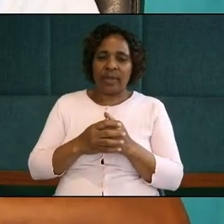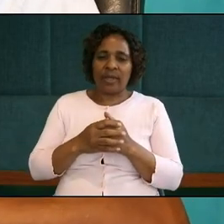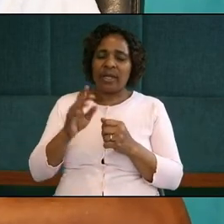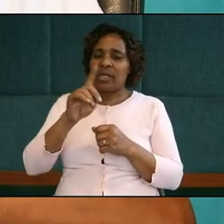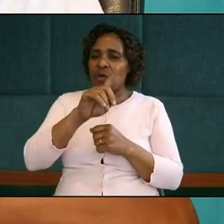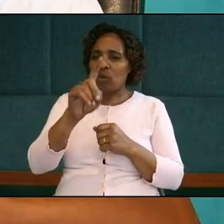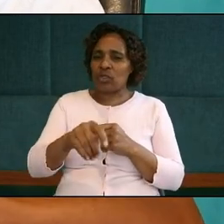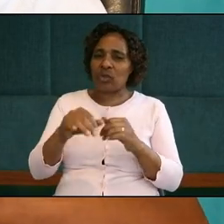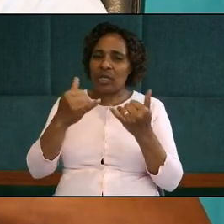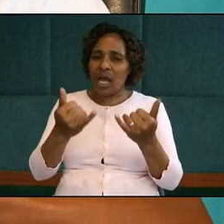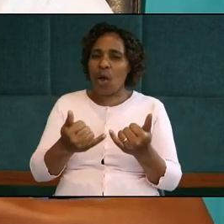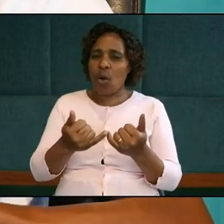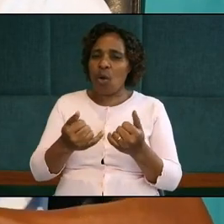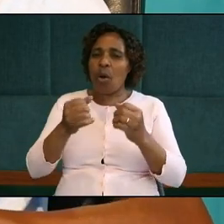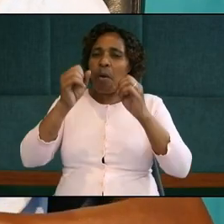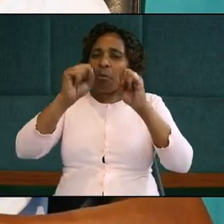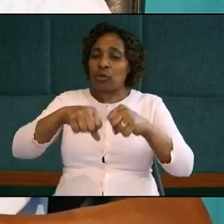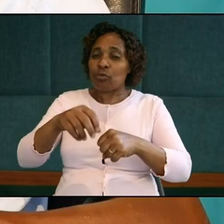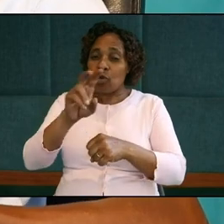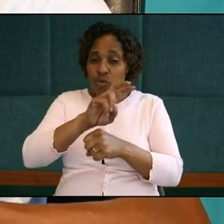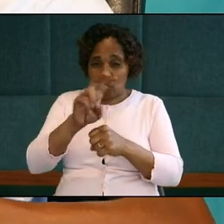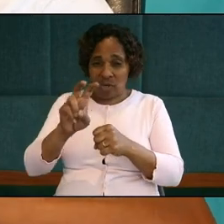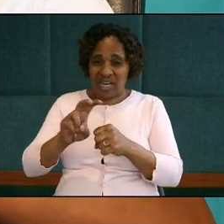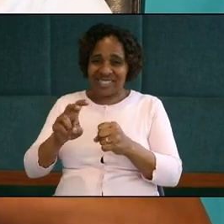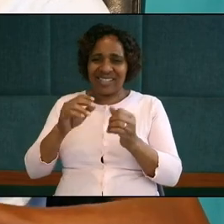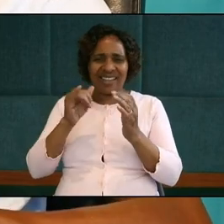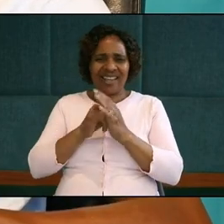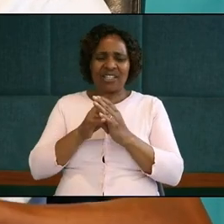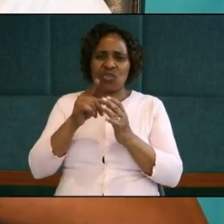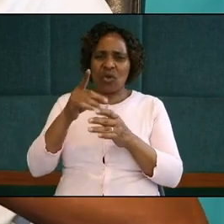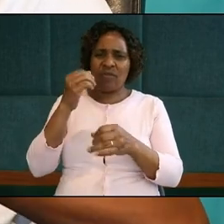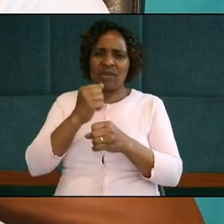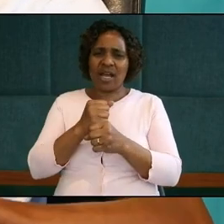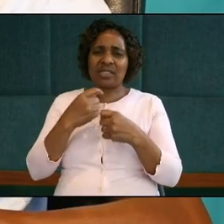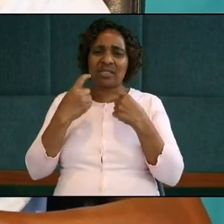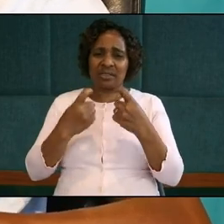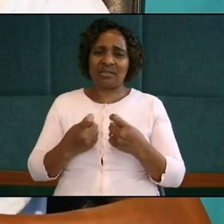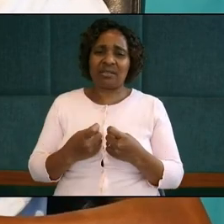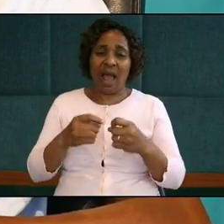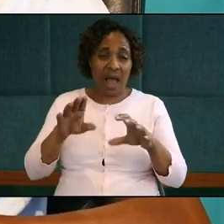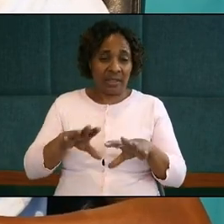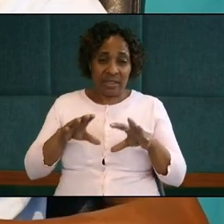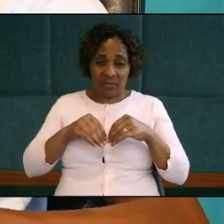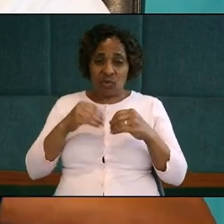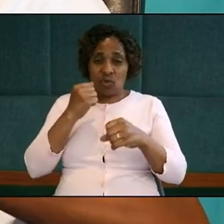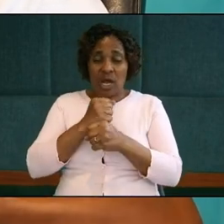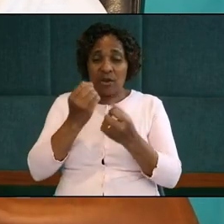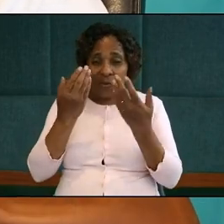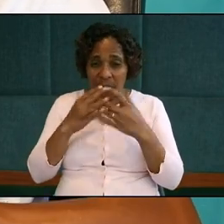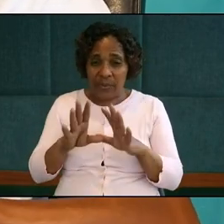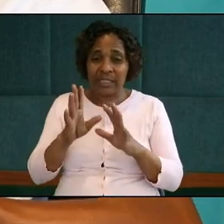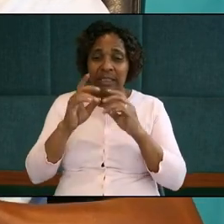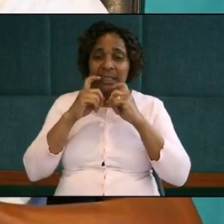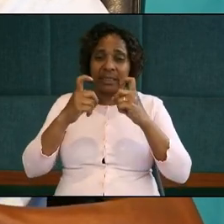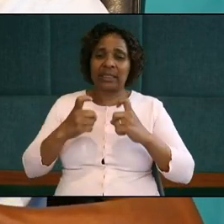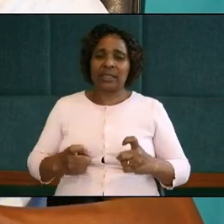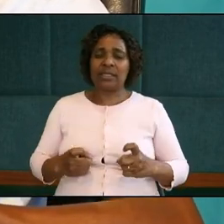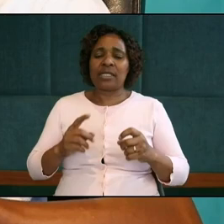The question is, are you able to recognize that you have done sin? Are you able to acknowledge that you've done sin and